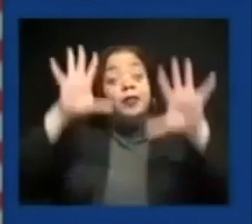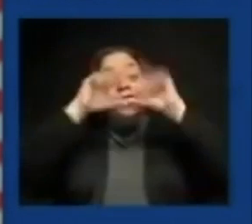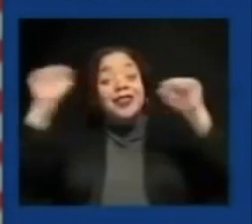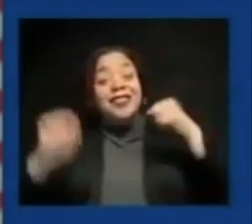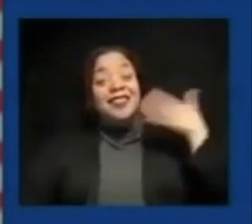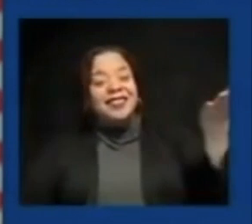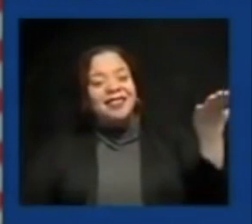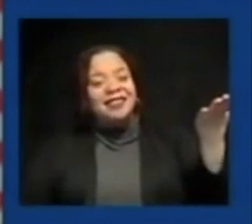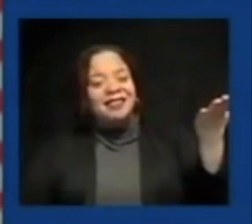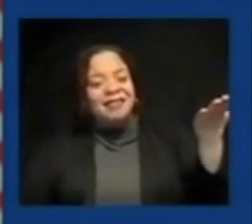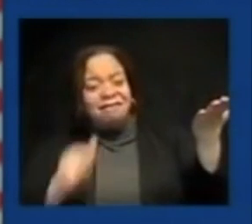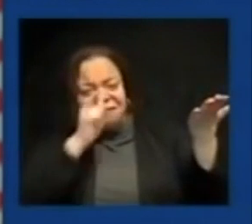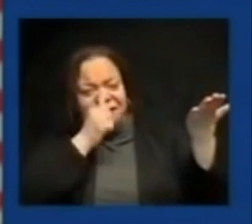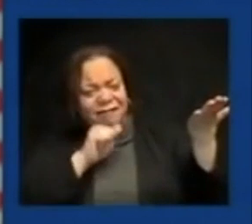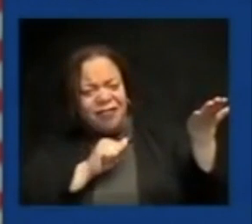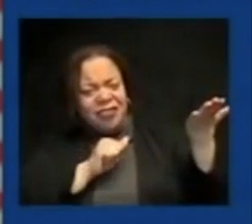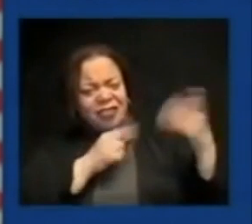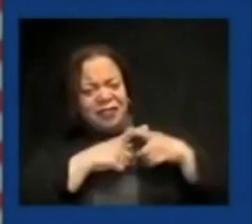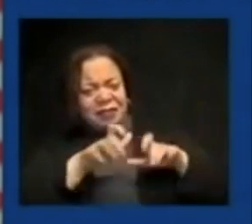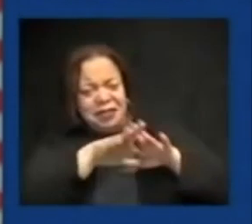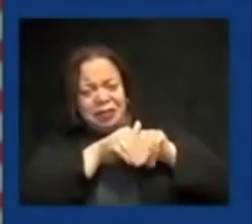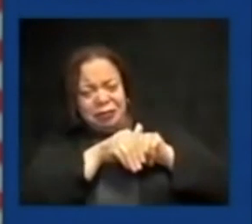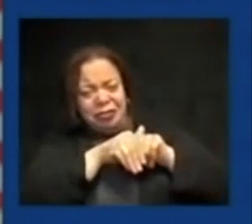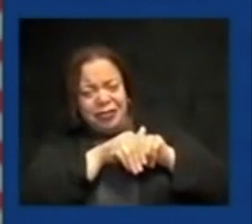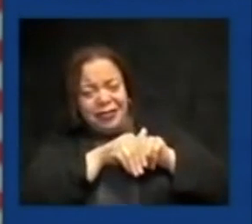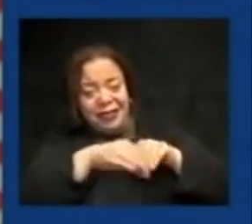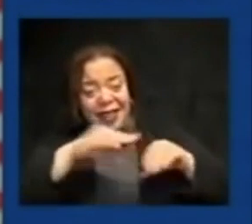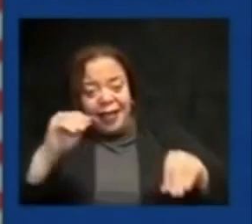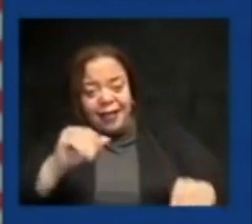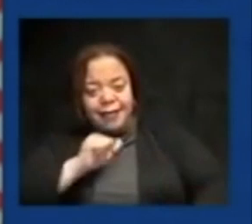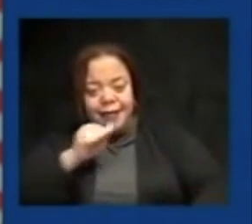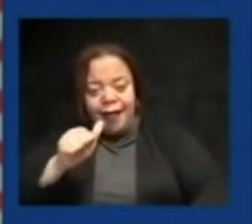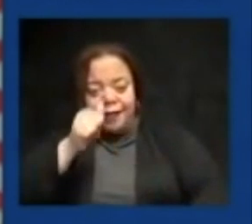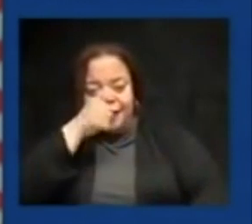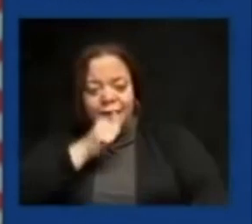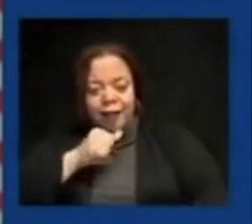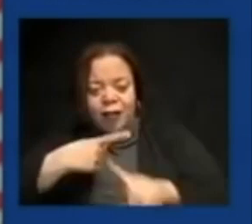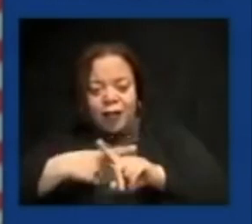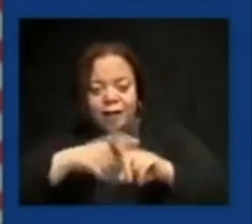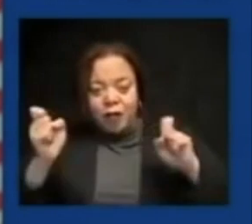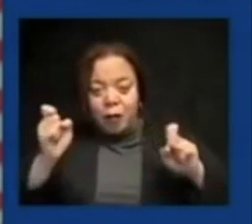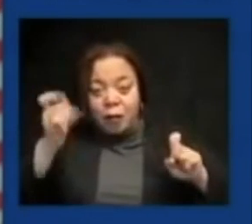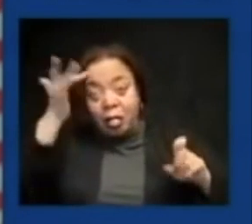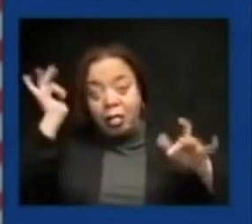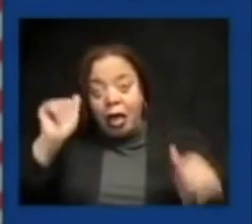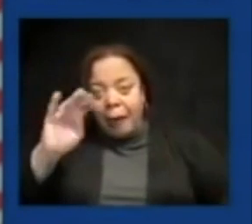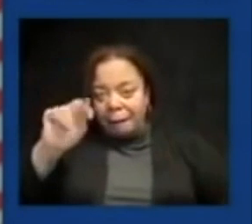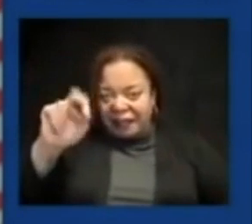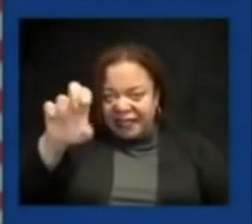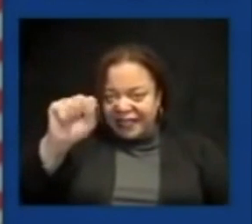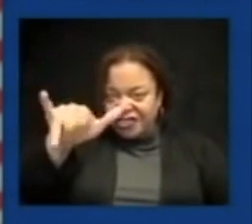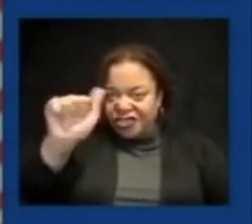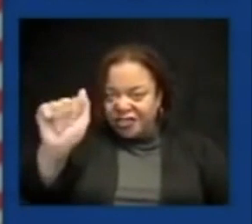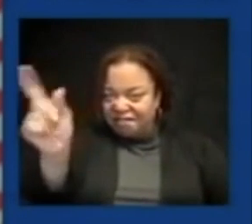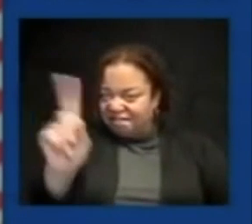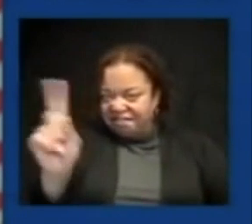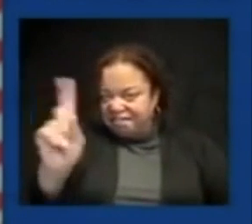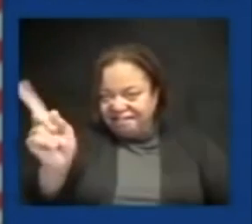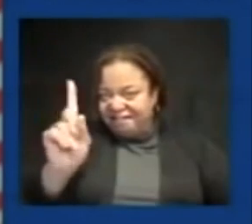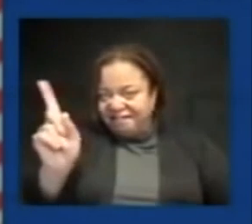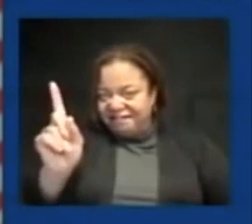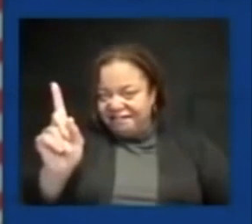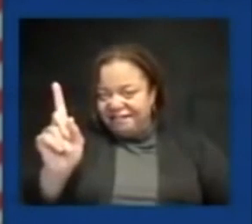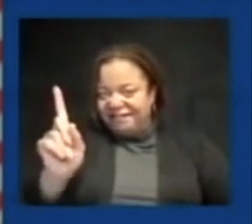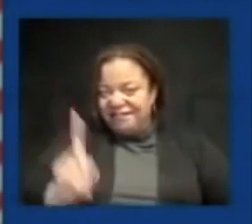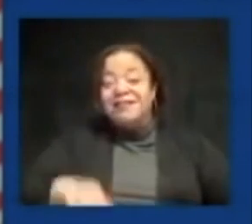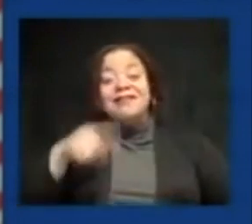from hypocrisy, but he also doesn't suffer from amnesia. You see, when he said that he was going to stand with our families, he